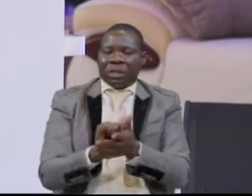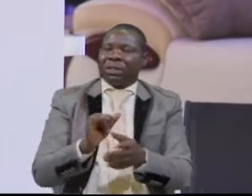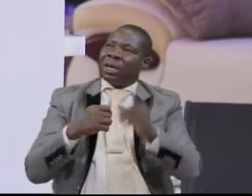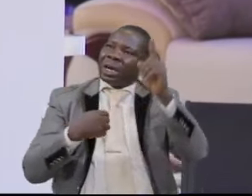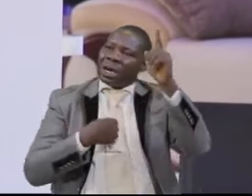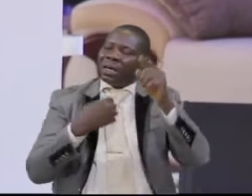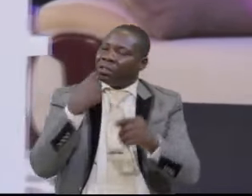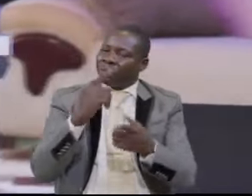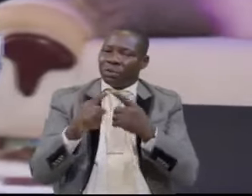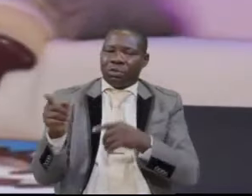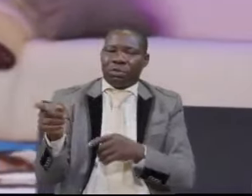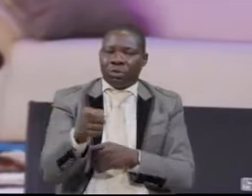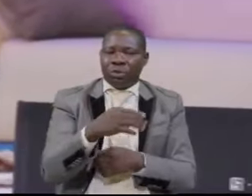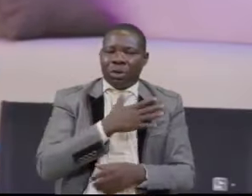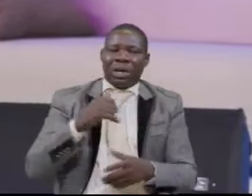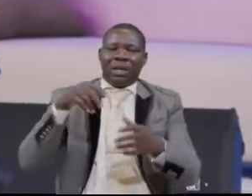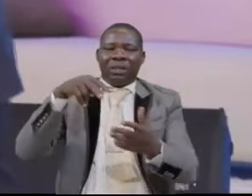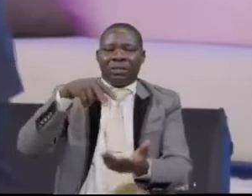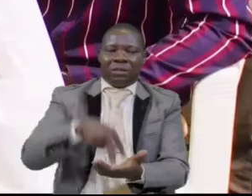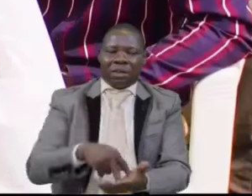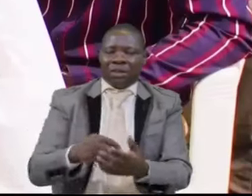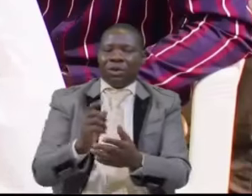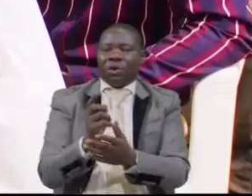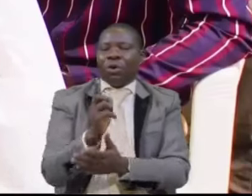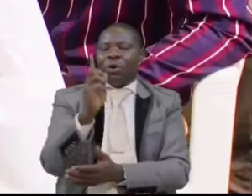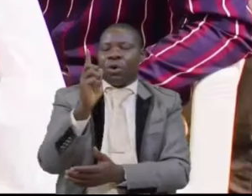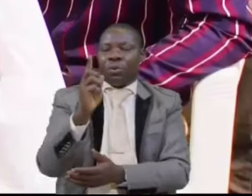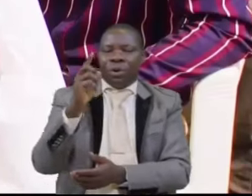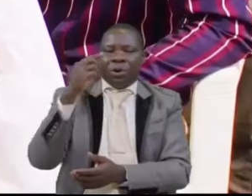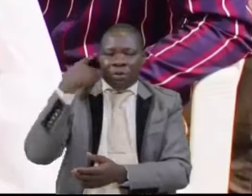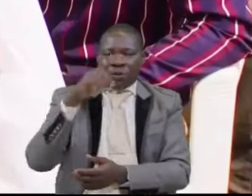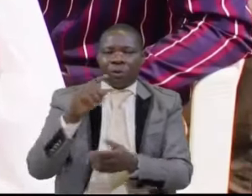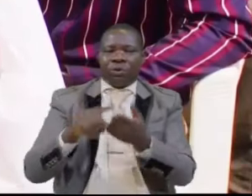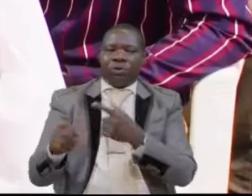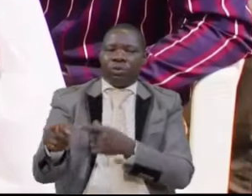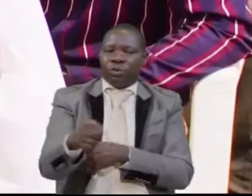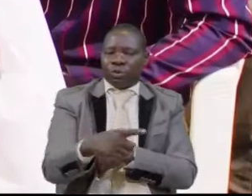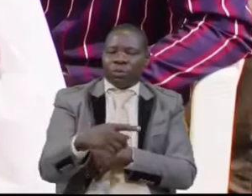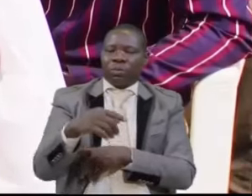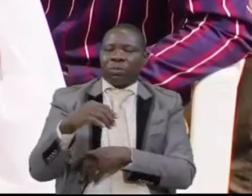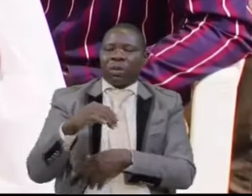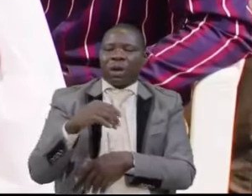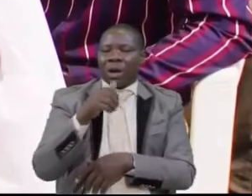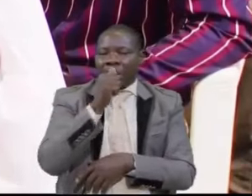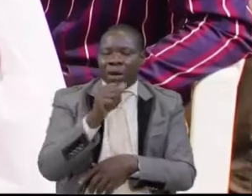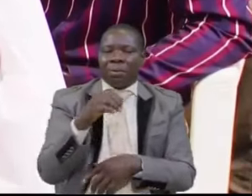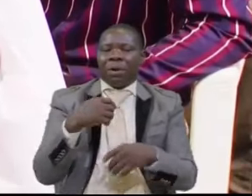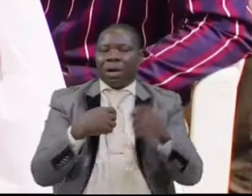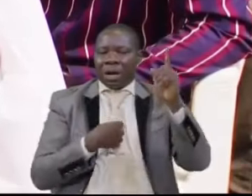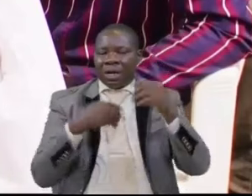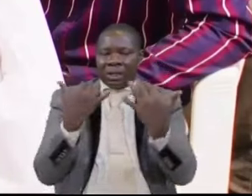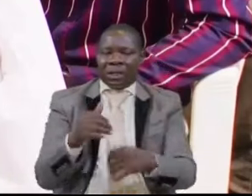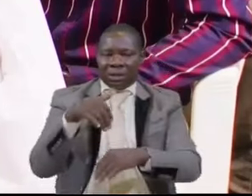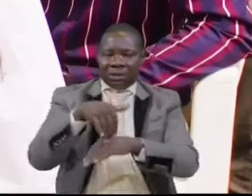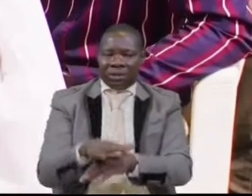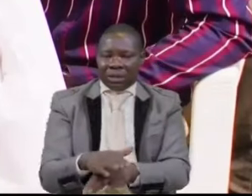and stand upright for unto thee. Am I now sent? And